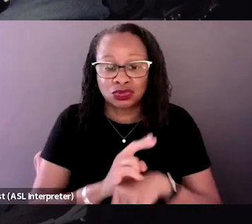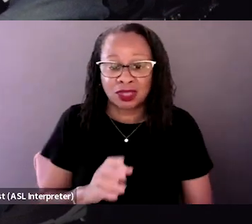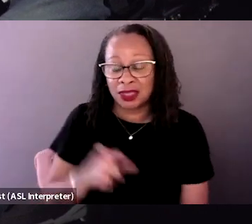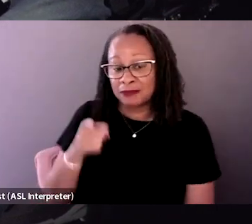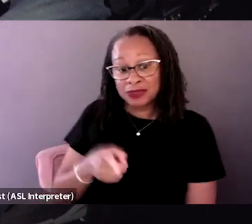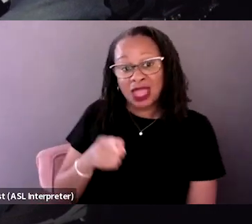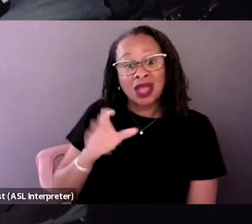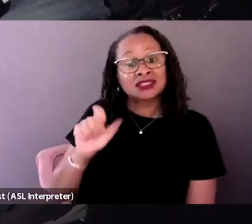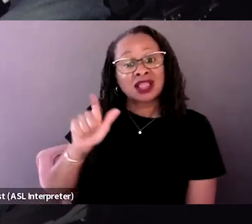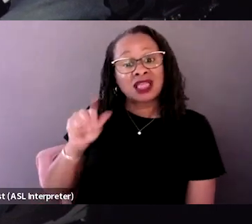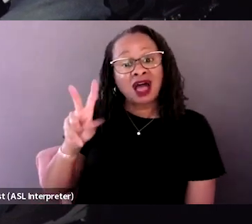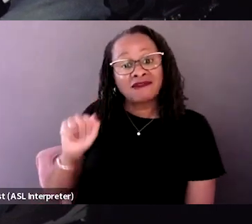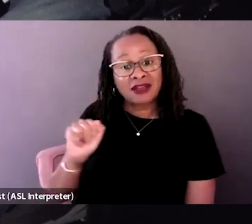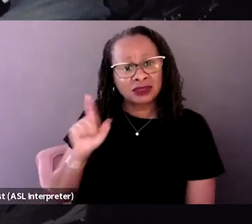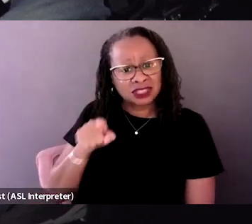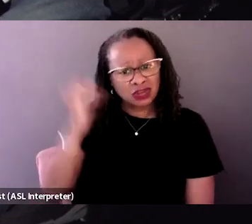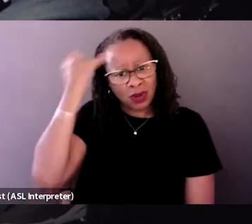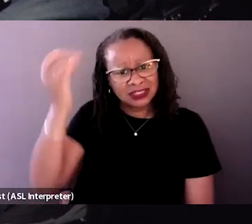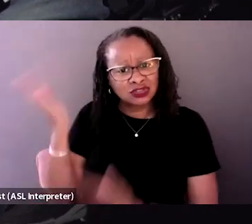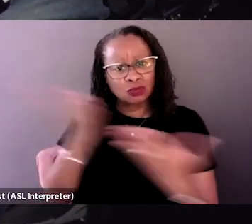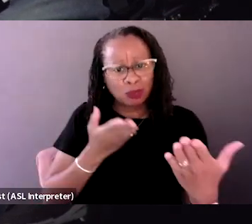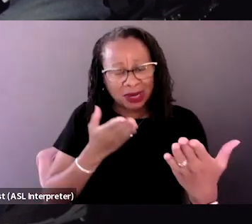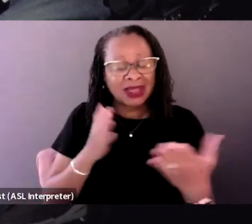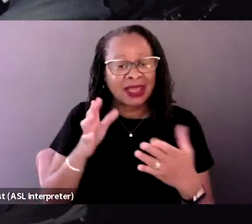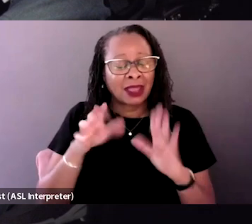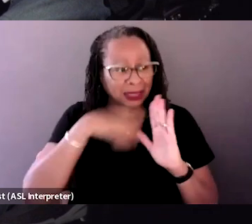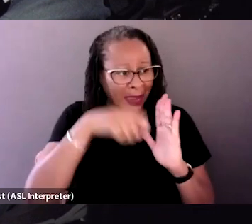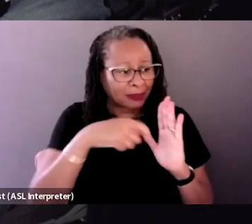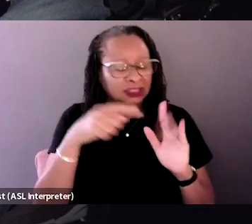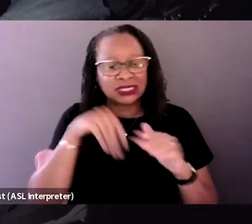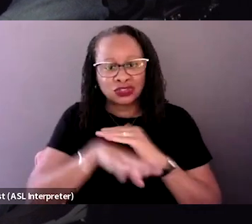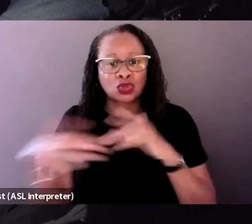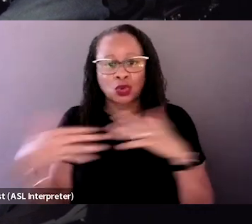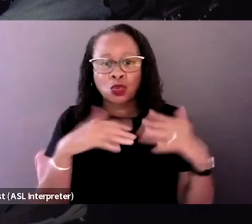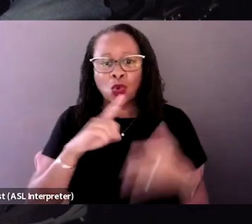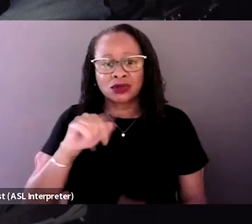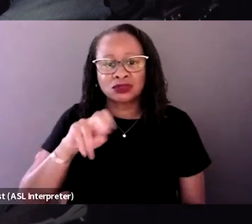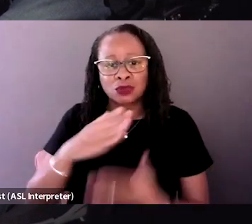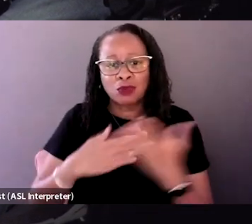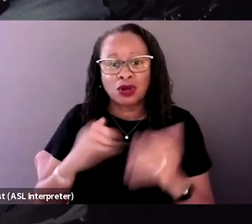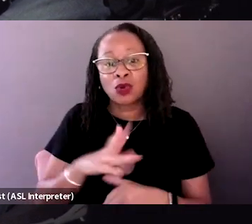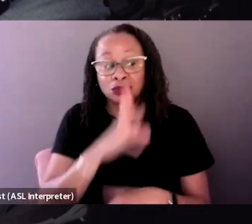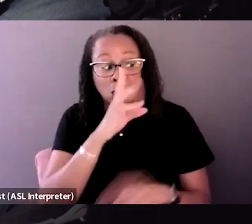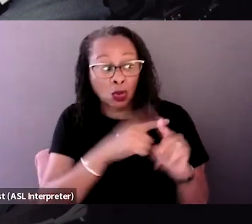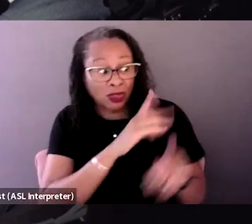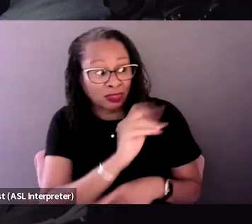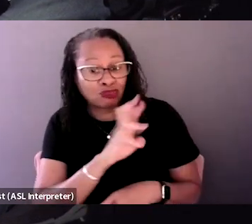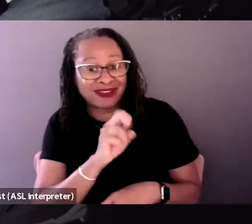Slava, was it your idea to take cameras into the war zone part? Or was that something you talked about with Brendan first?